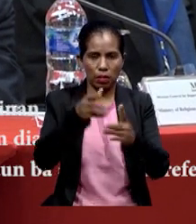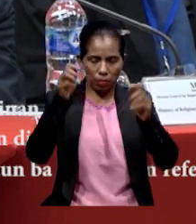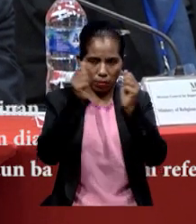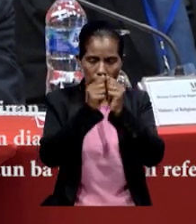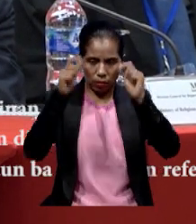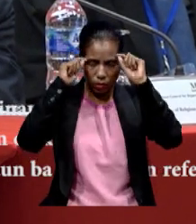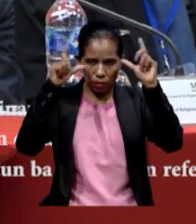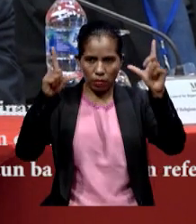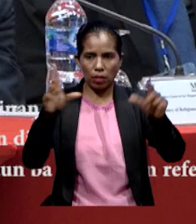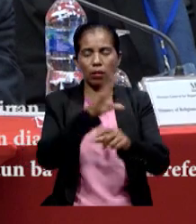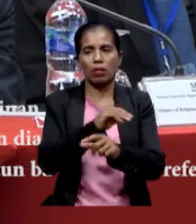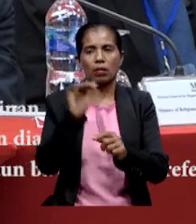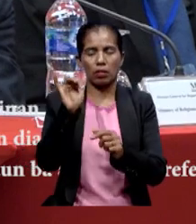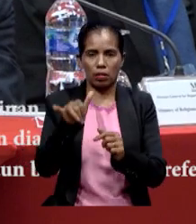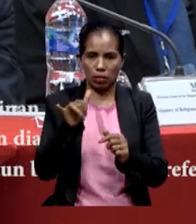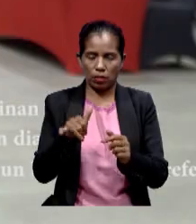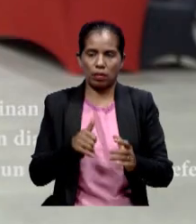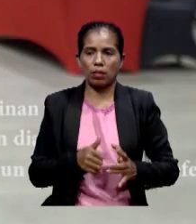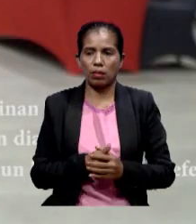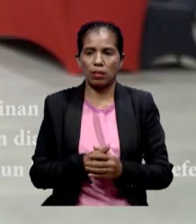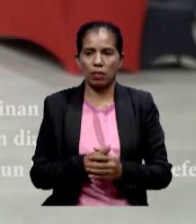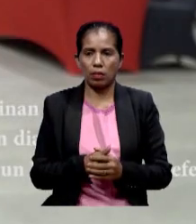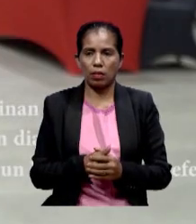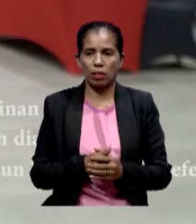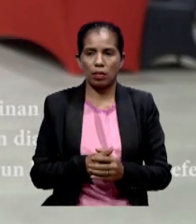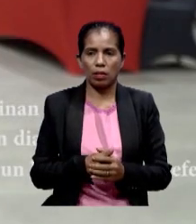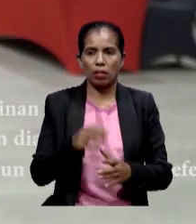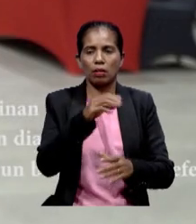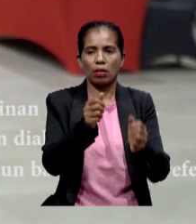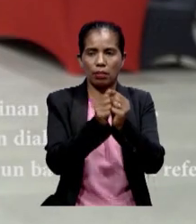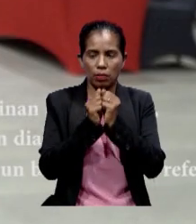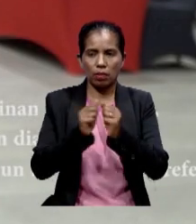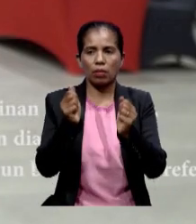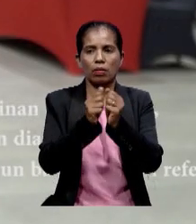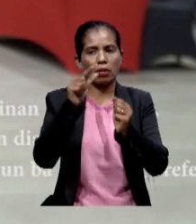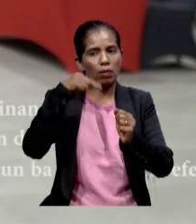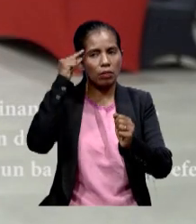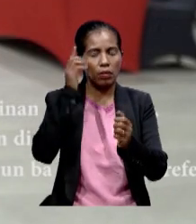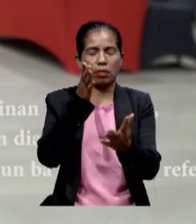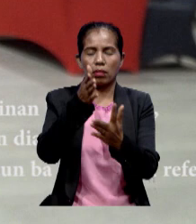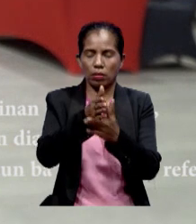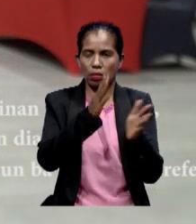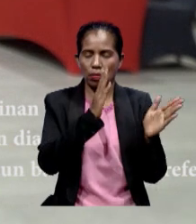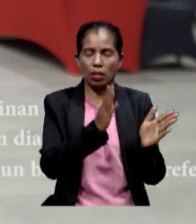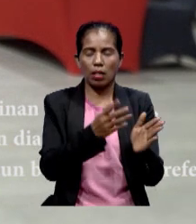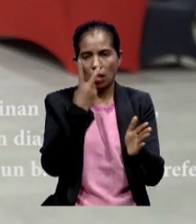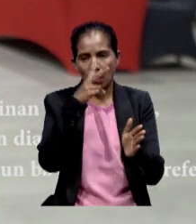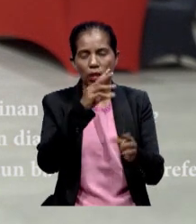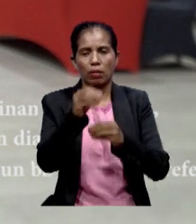comparing to the past year. We are impressed with the those progresses,